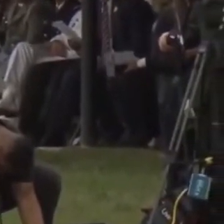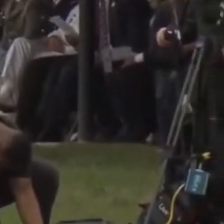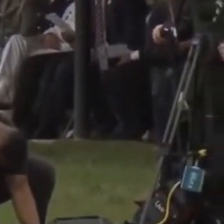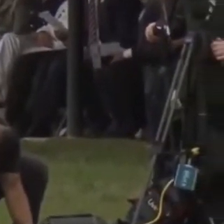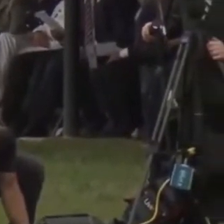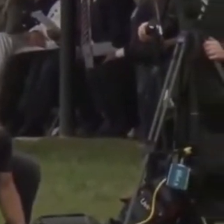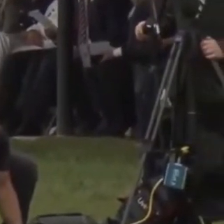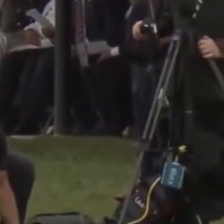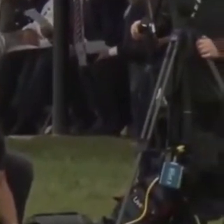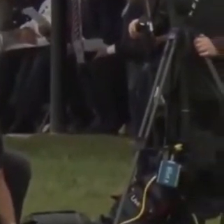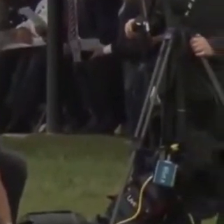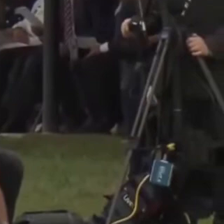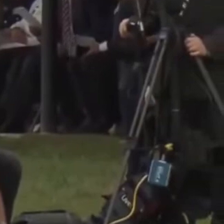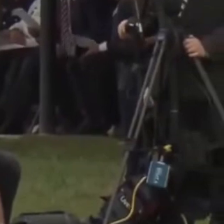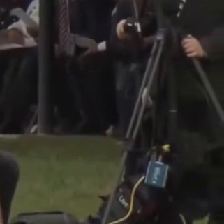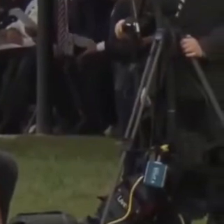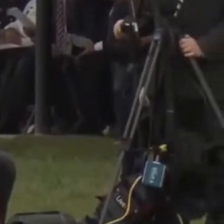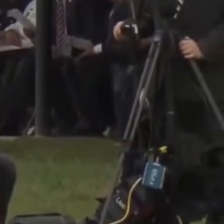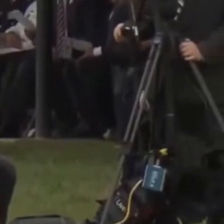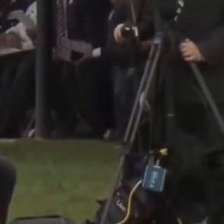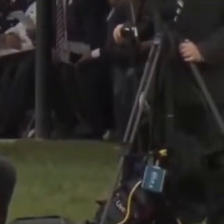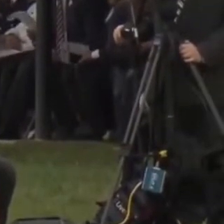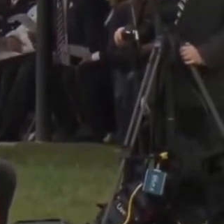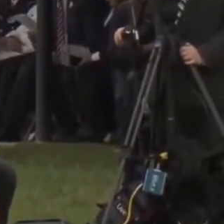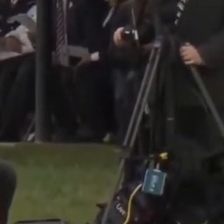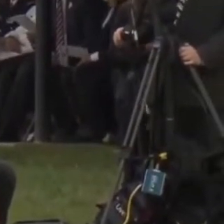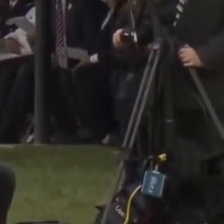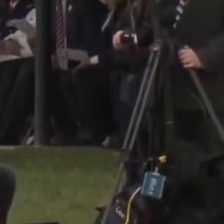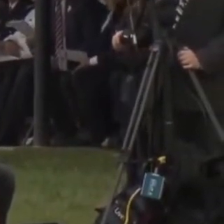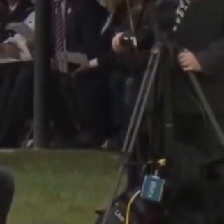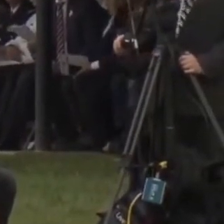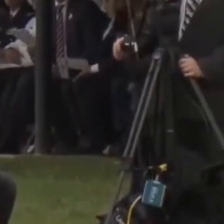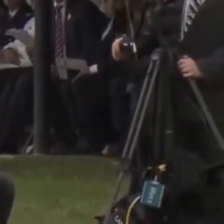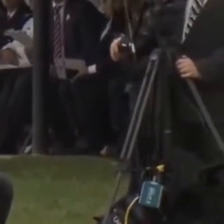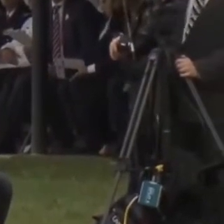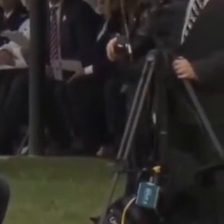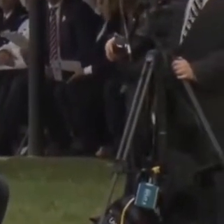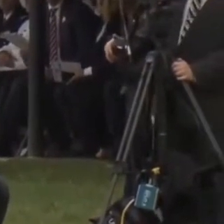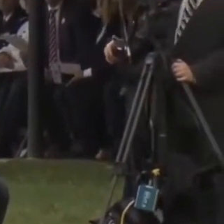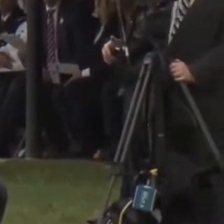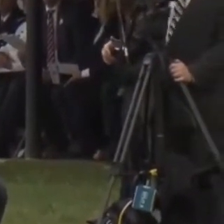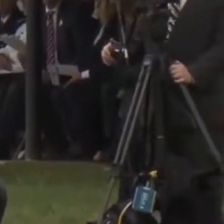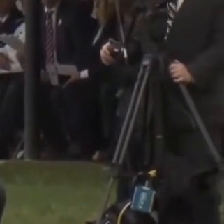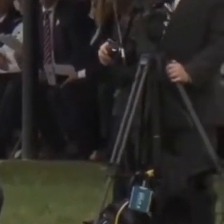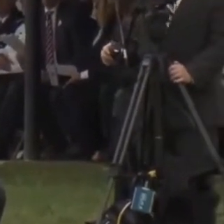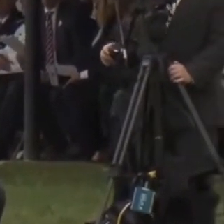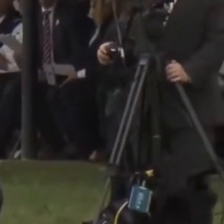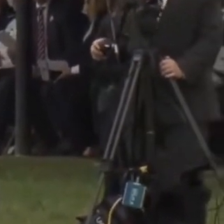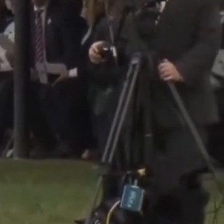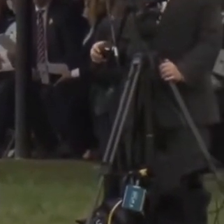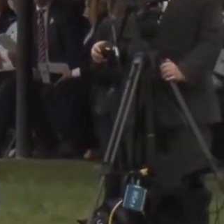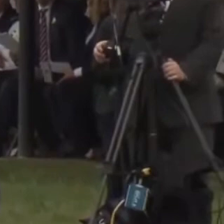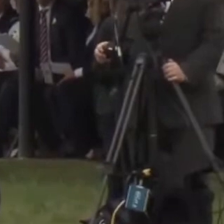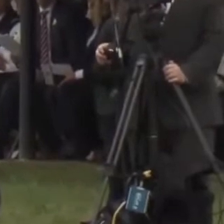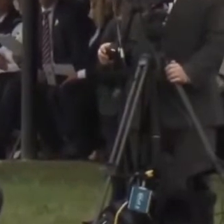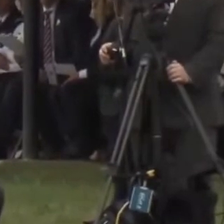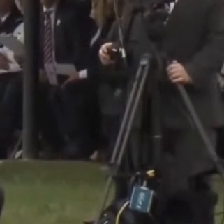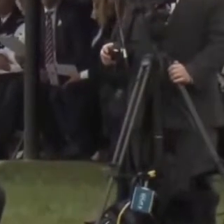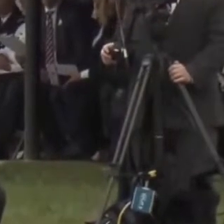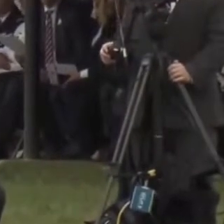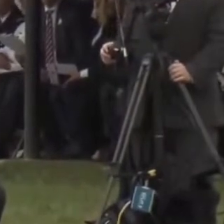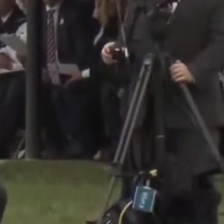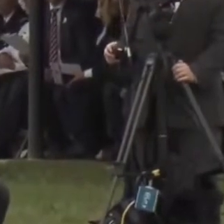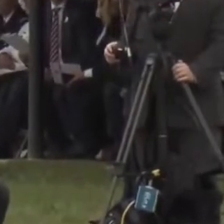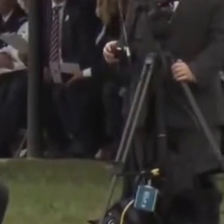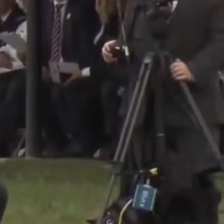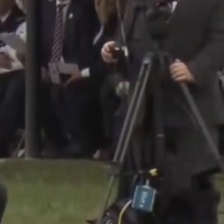him stood to watch. Today, we are here to say,